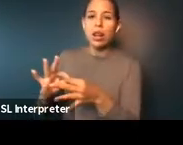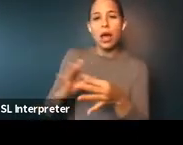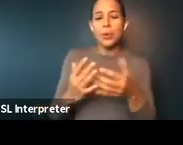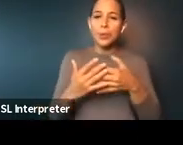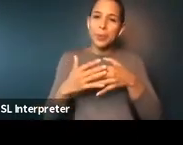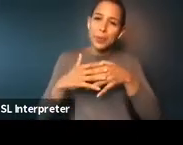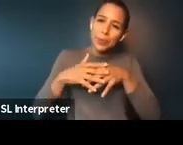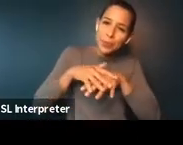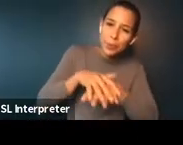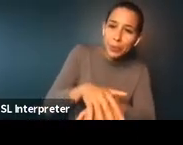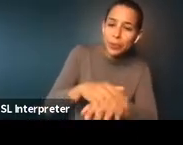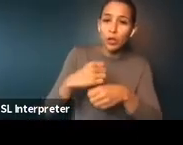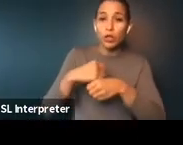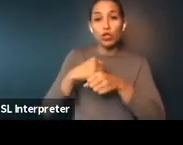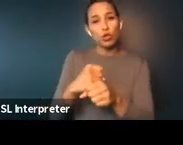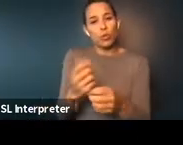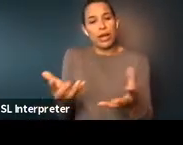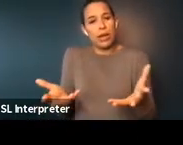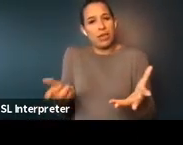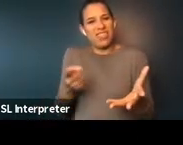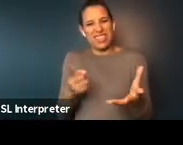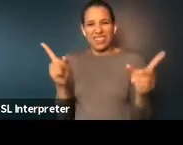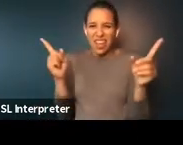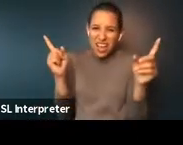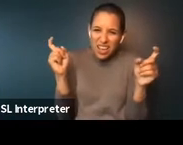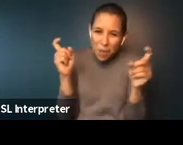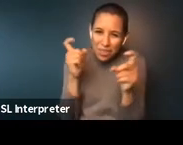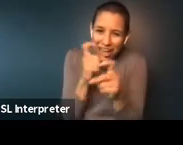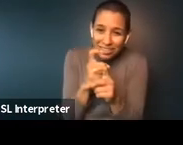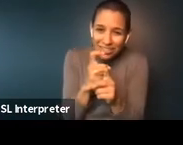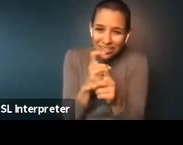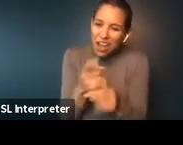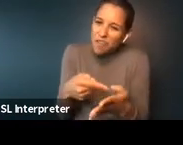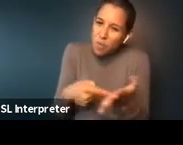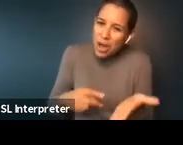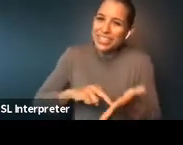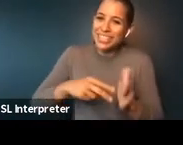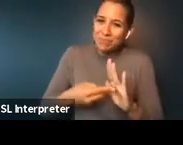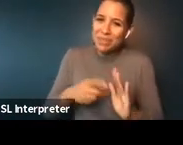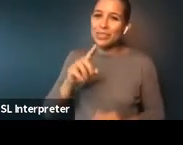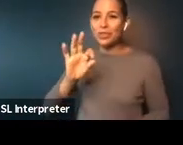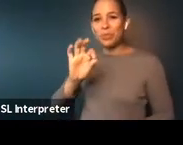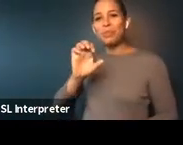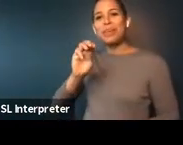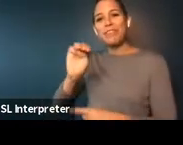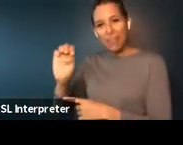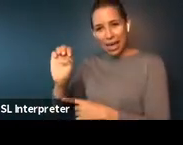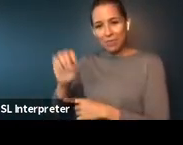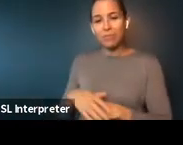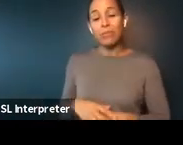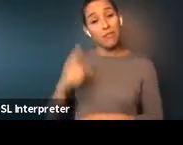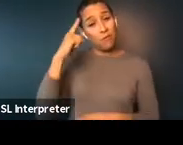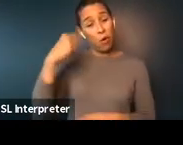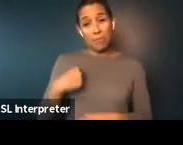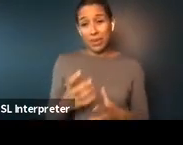complexity of what is fem. Um, so for me, a lot of my own work, uh, integrates